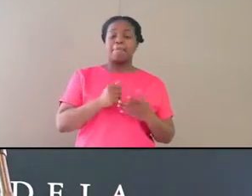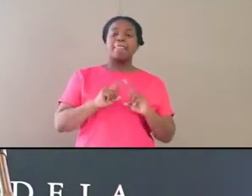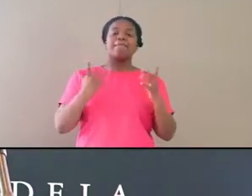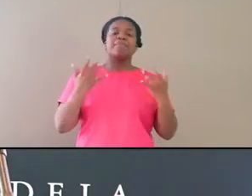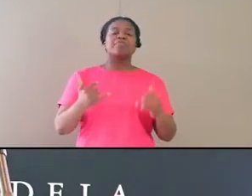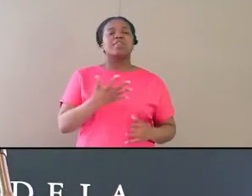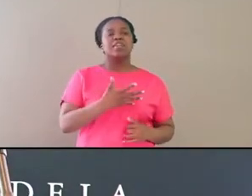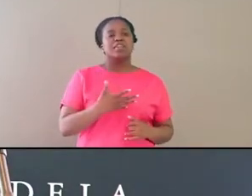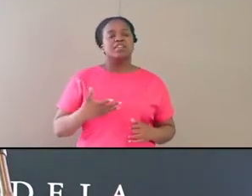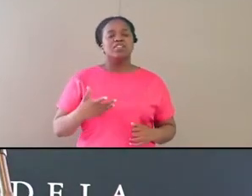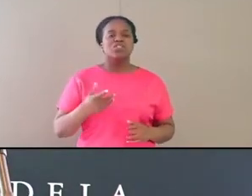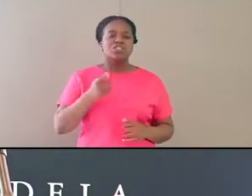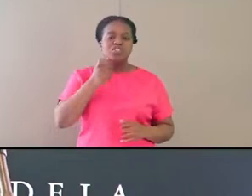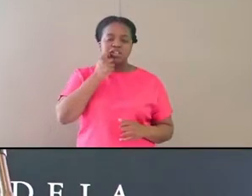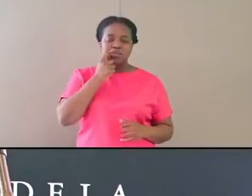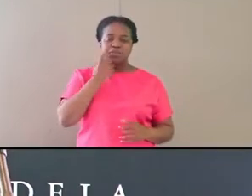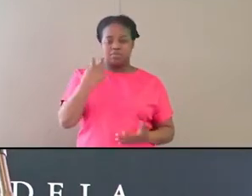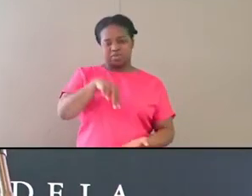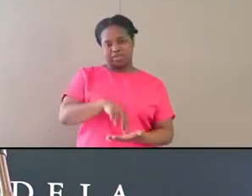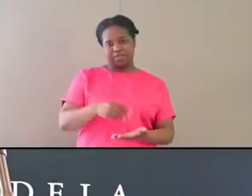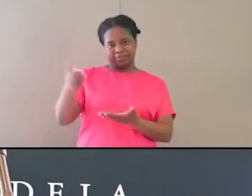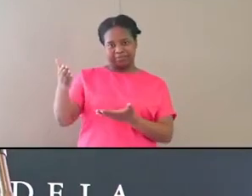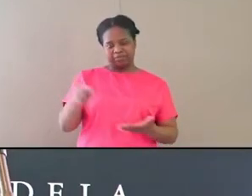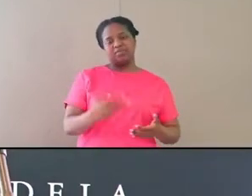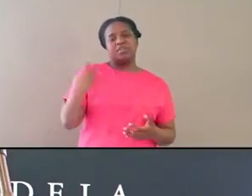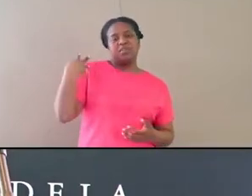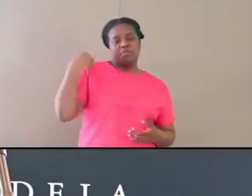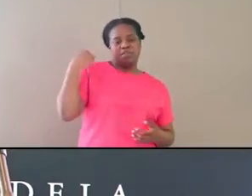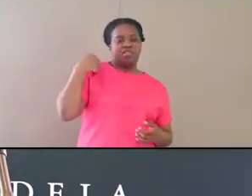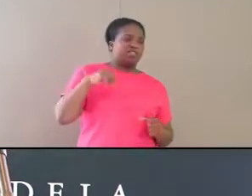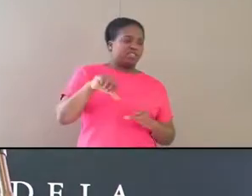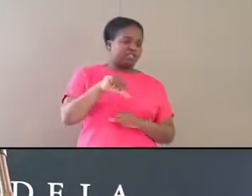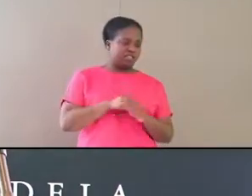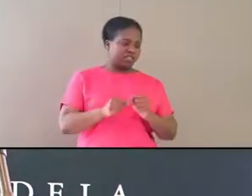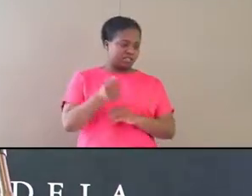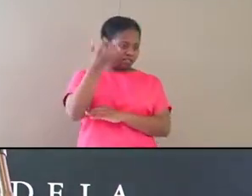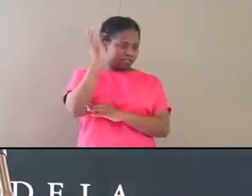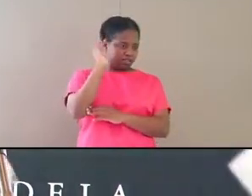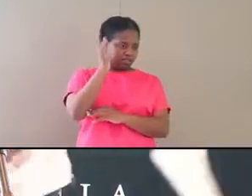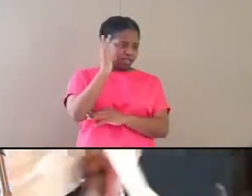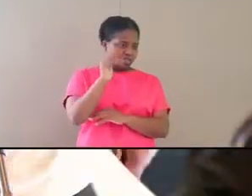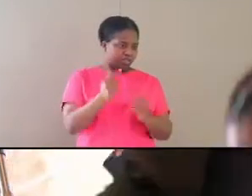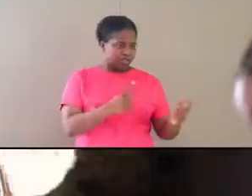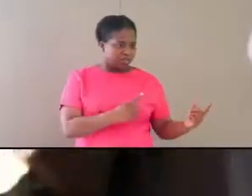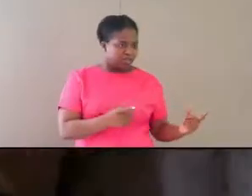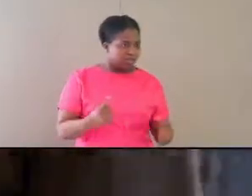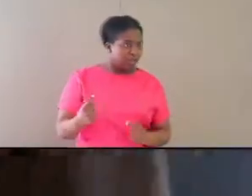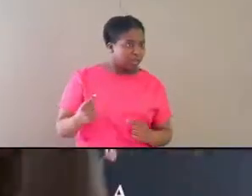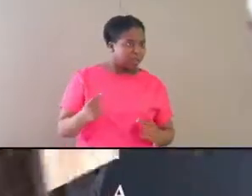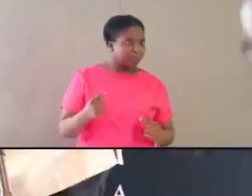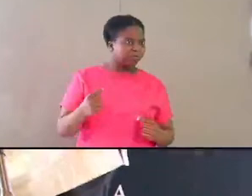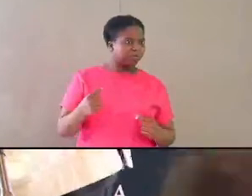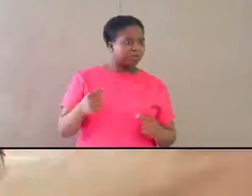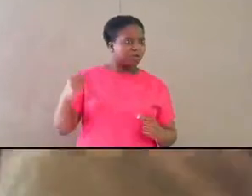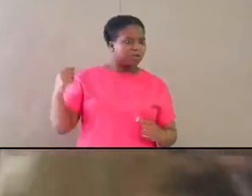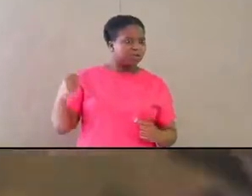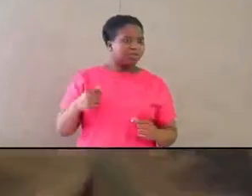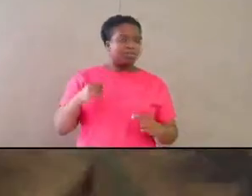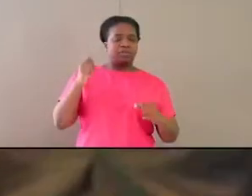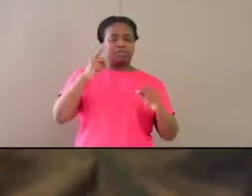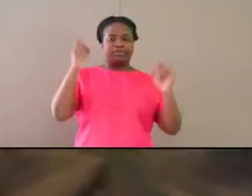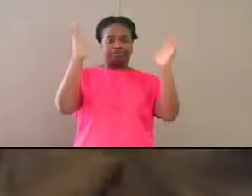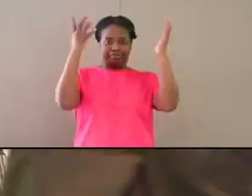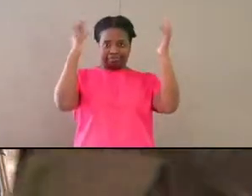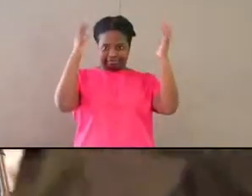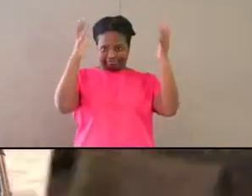time, ladies and gentlemen, I'd like you to stand as we welcome the Minister of Social Development to come and deliver a keynote address for us on this very important topic. Could